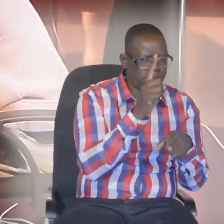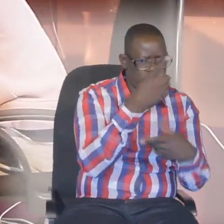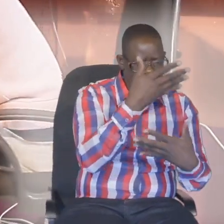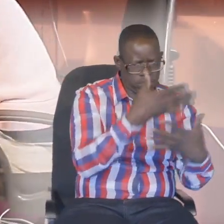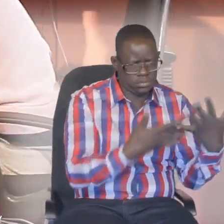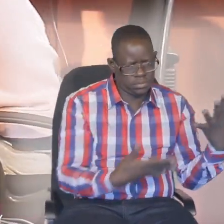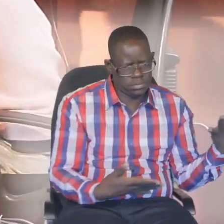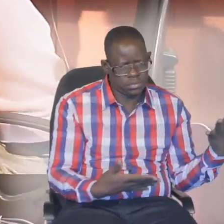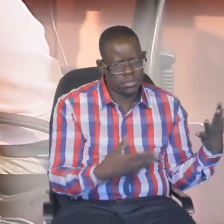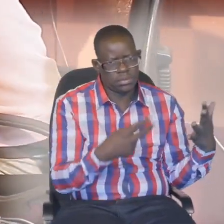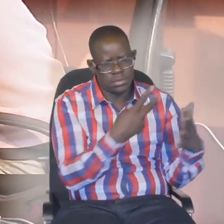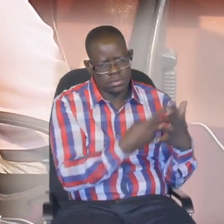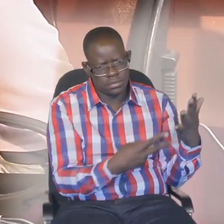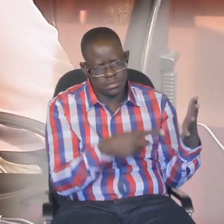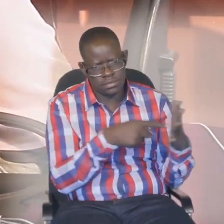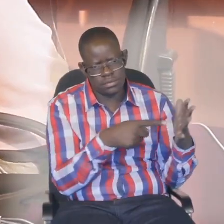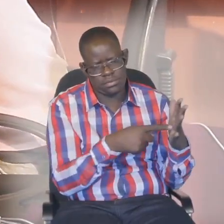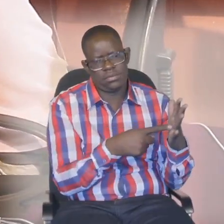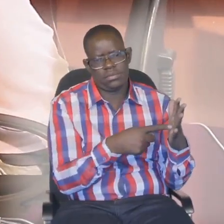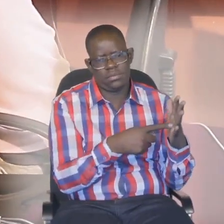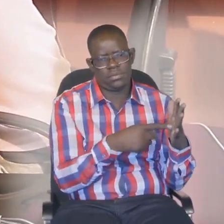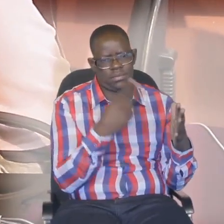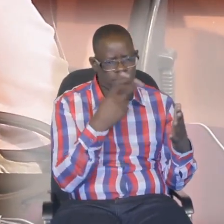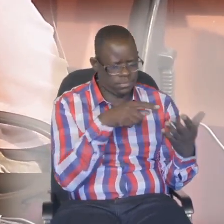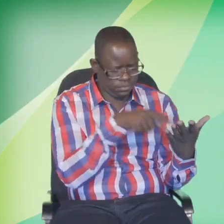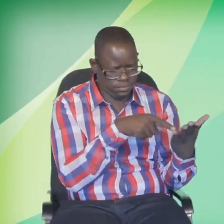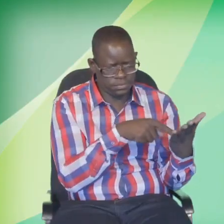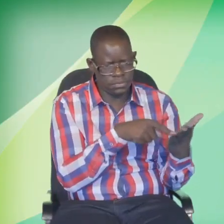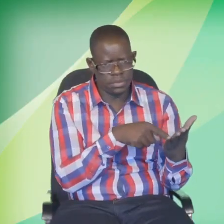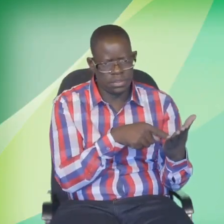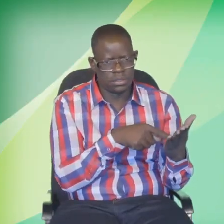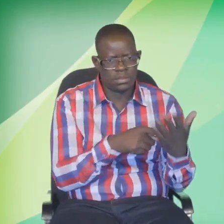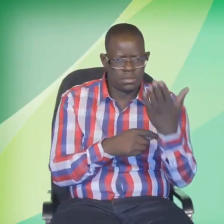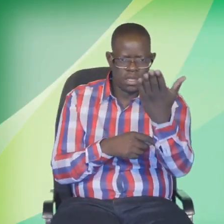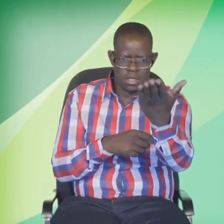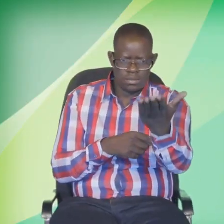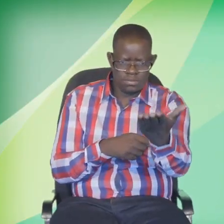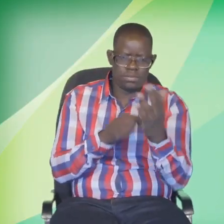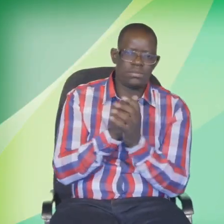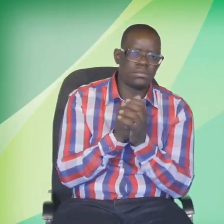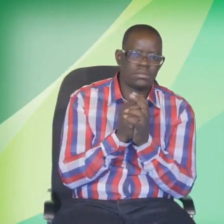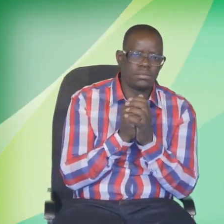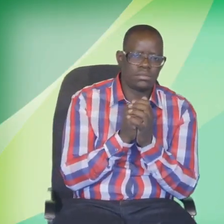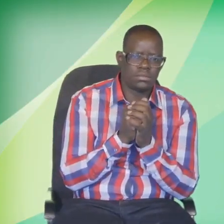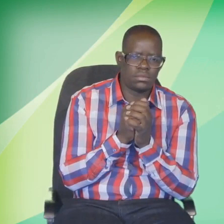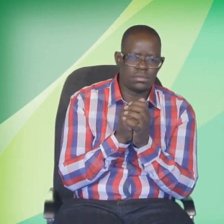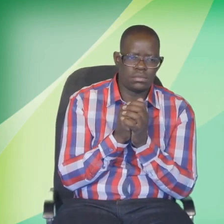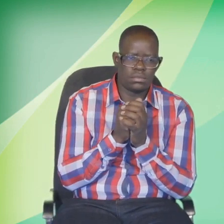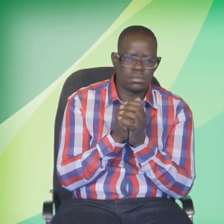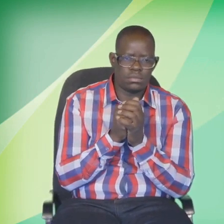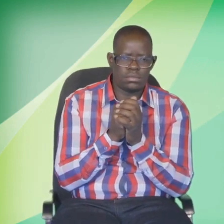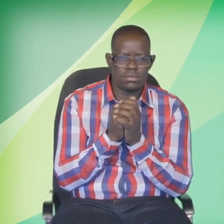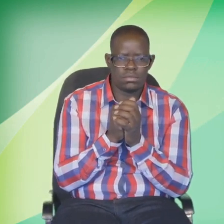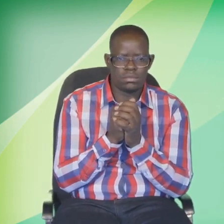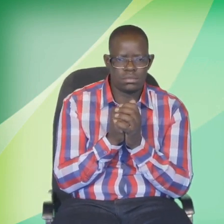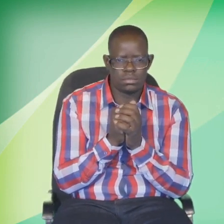I saw the summary with the amount somewhere in here. Oh, here it is. Creditors, June 2017. Balance